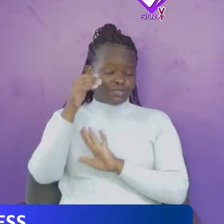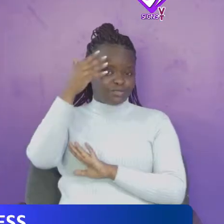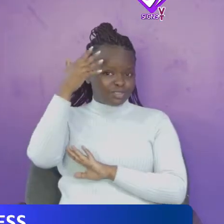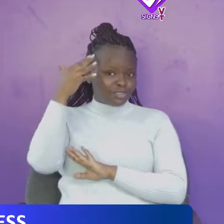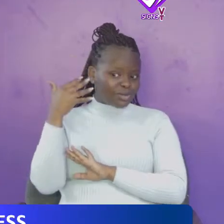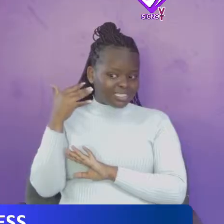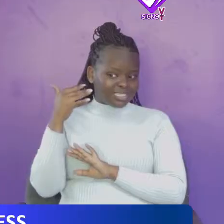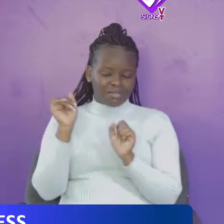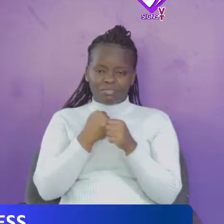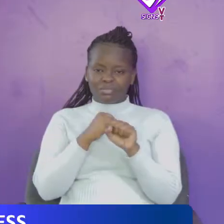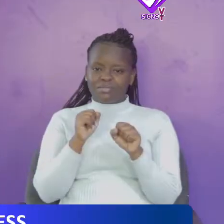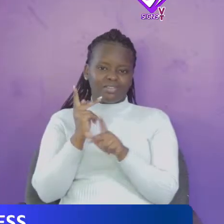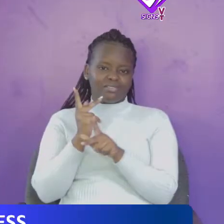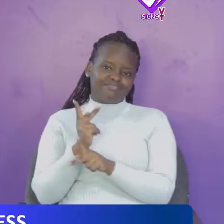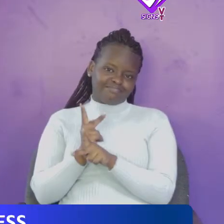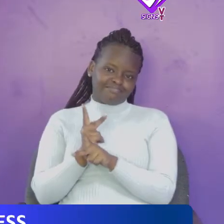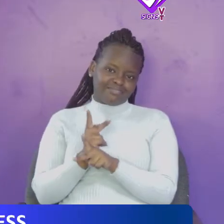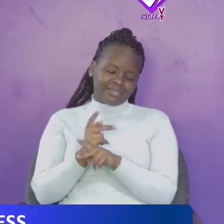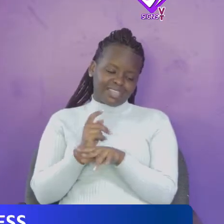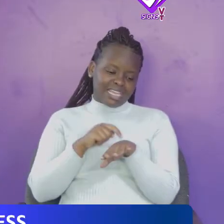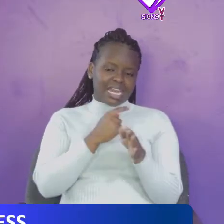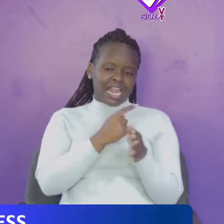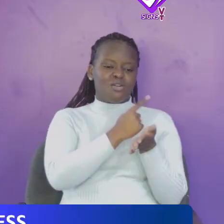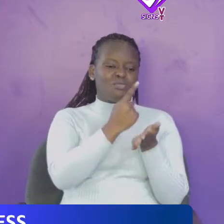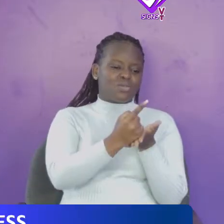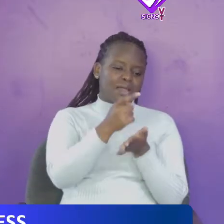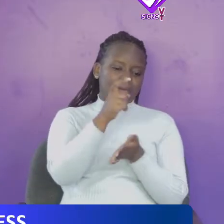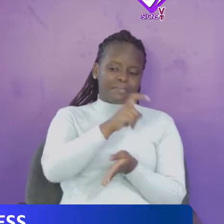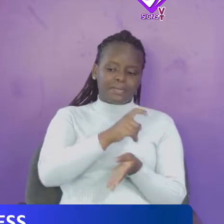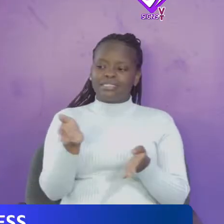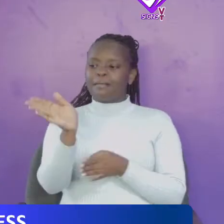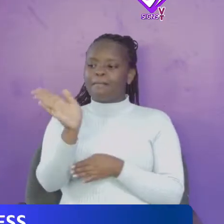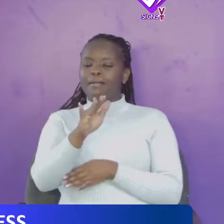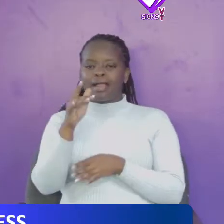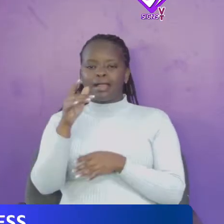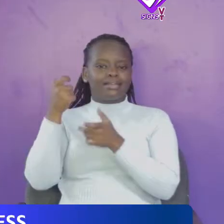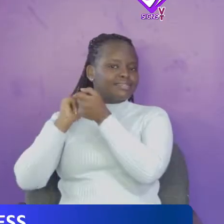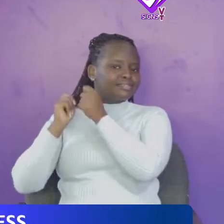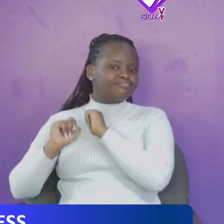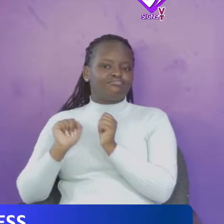cannot maintain. So within a week, they have to go back and change